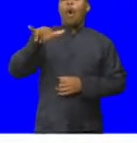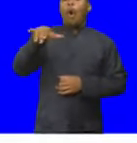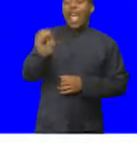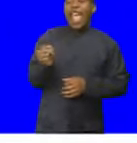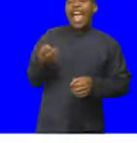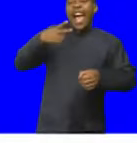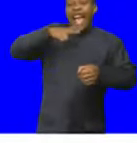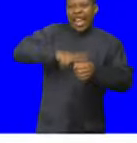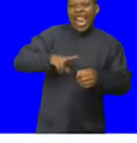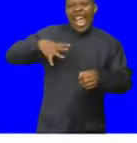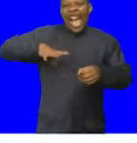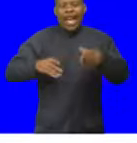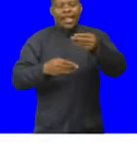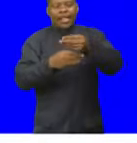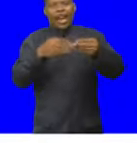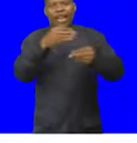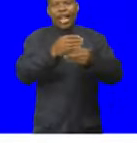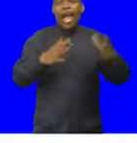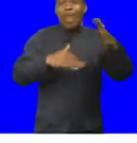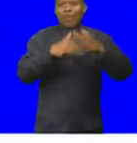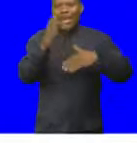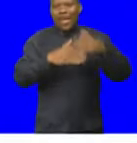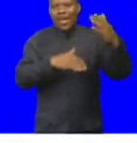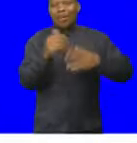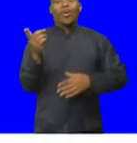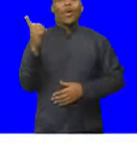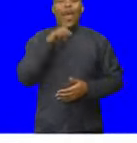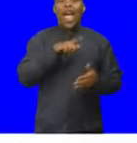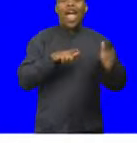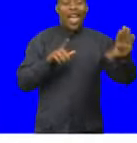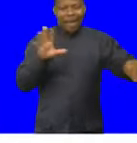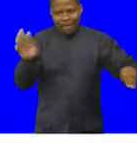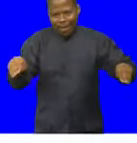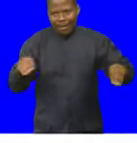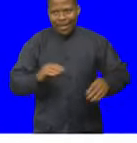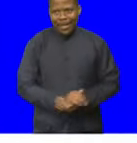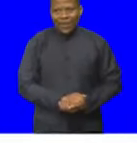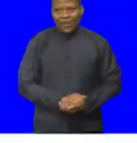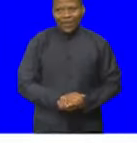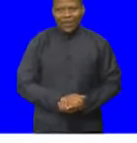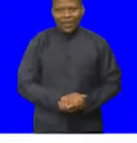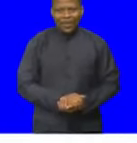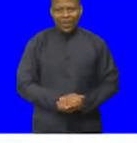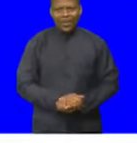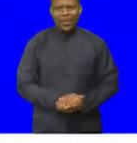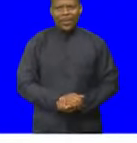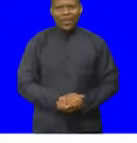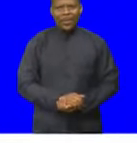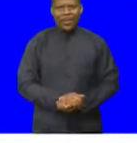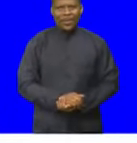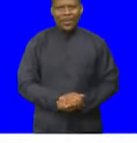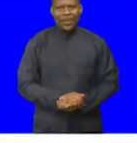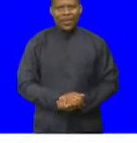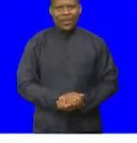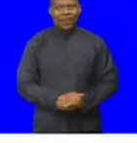kumele tindle takhiwo tetimakethe. Tindzabeni Eswatini TV ngiphongosi Magagule madlangambisi.